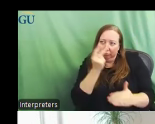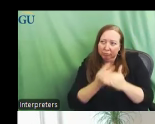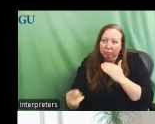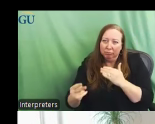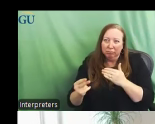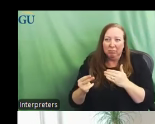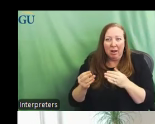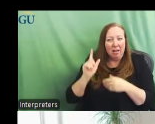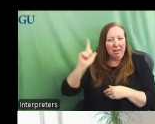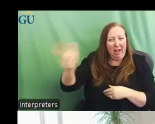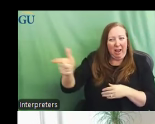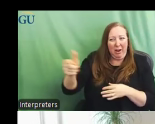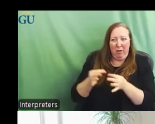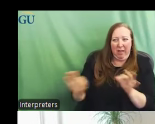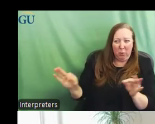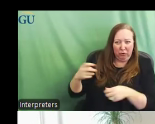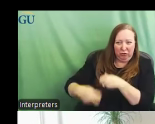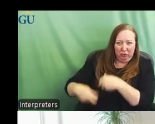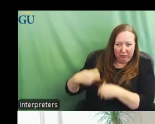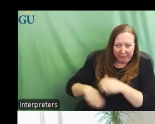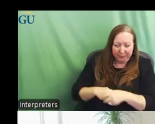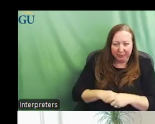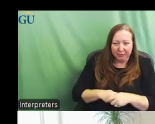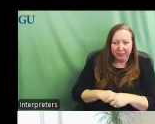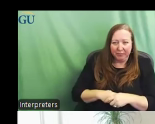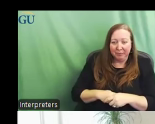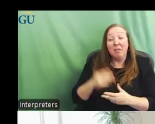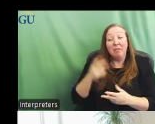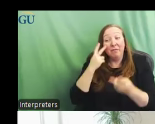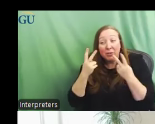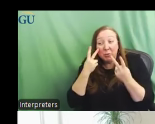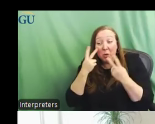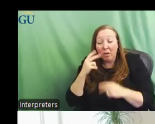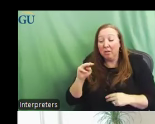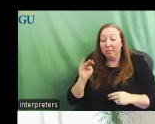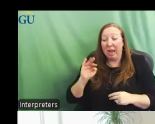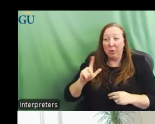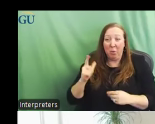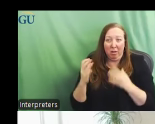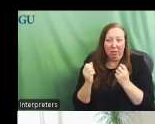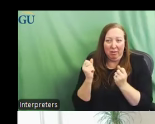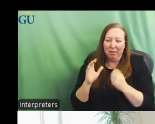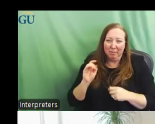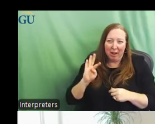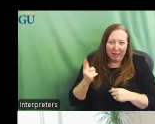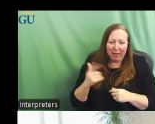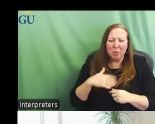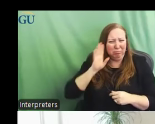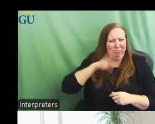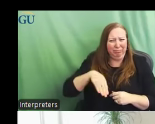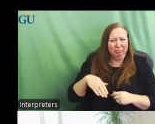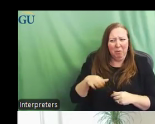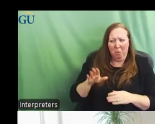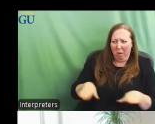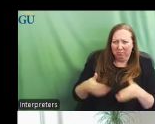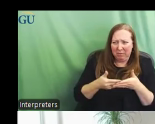with visual manual babbling. We know deaf babies start to babble with manual signs on a